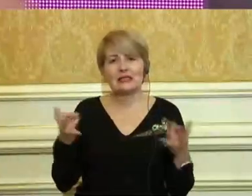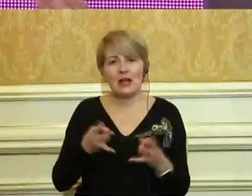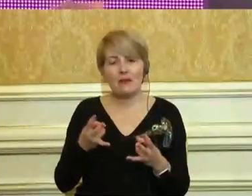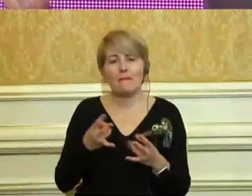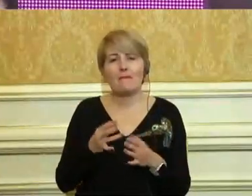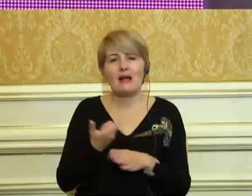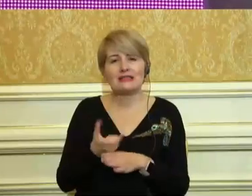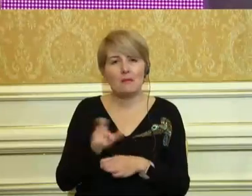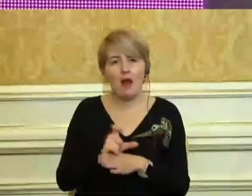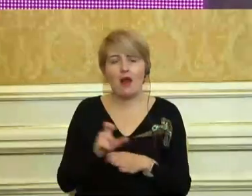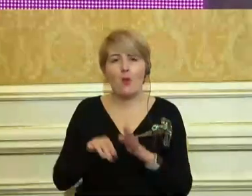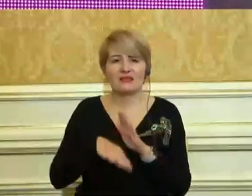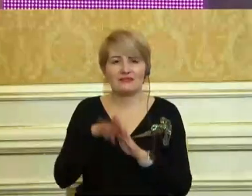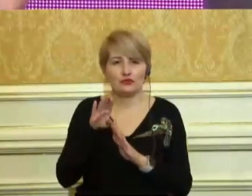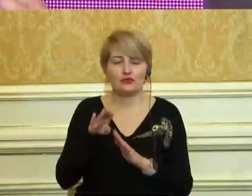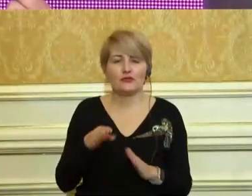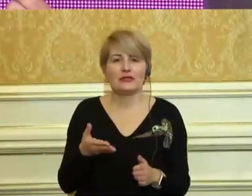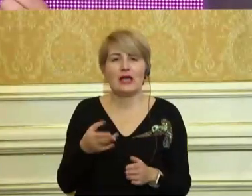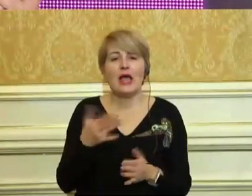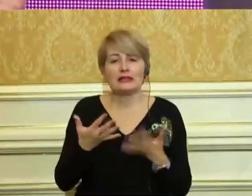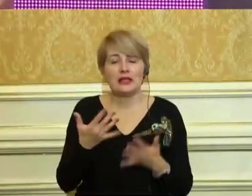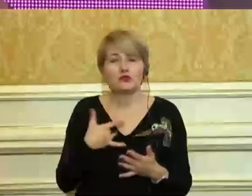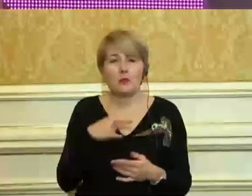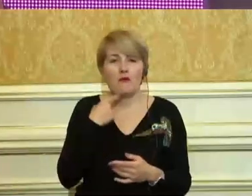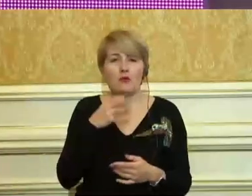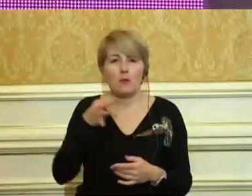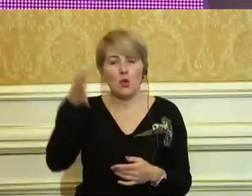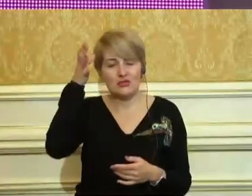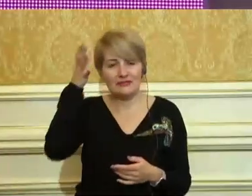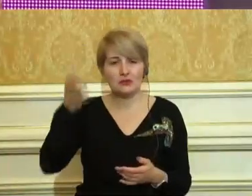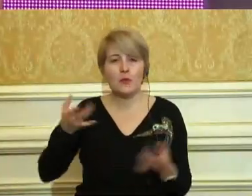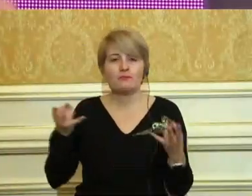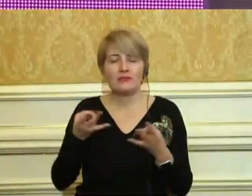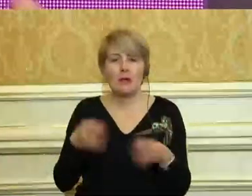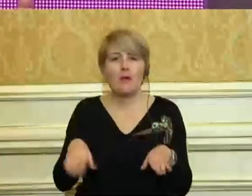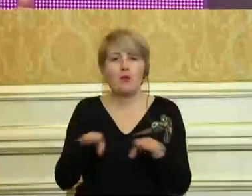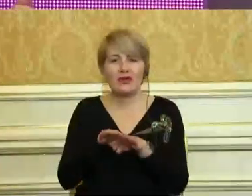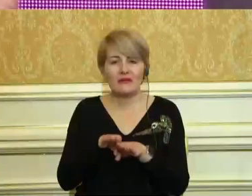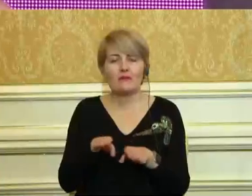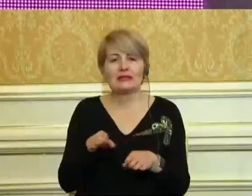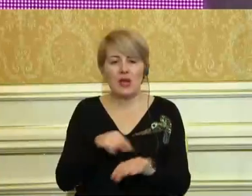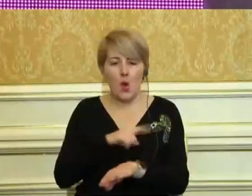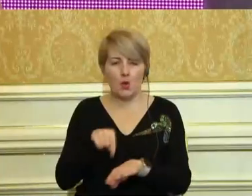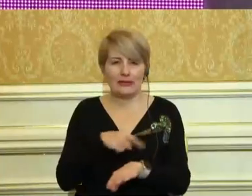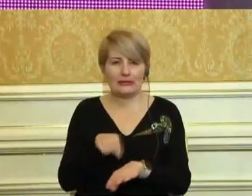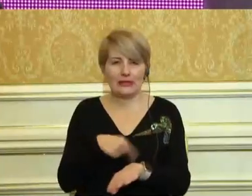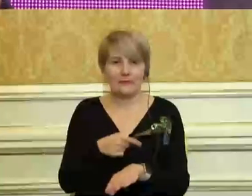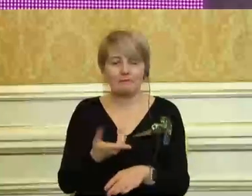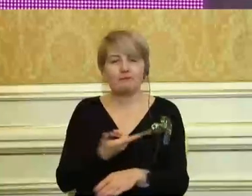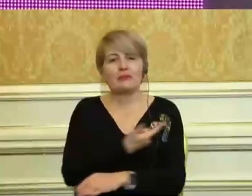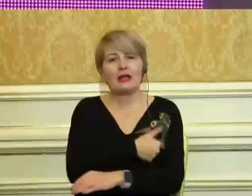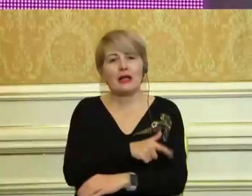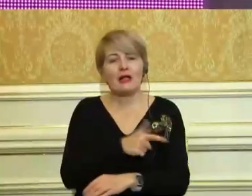the efficiency. When we're talking about the education, we have to compare the number